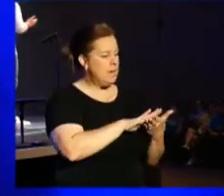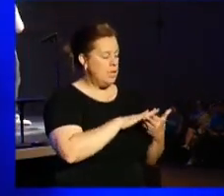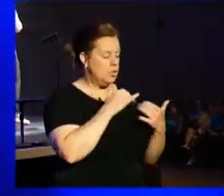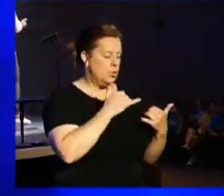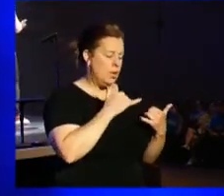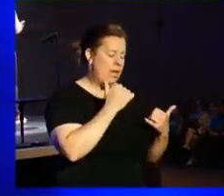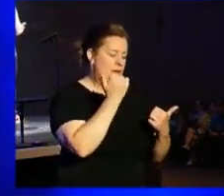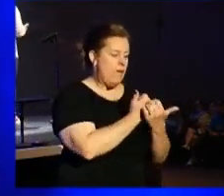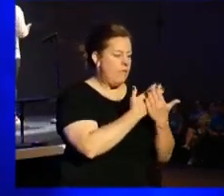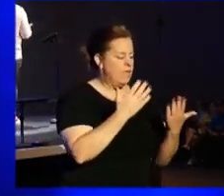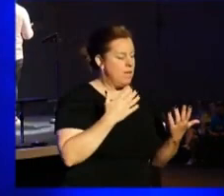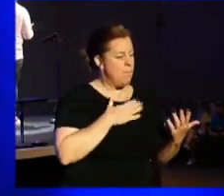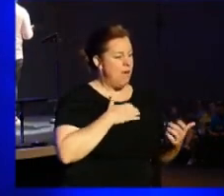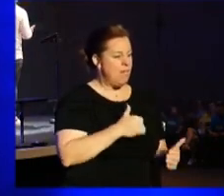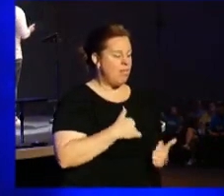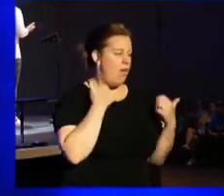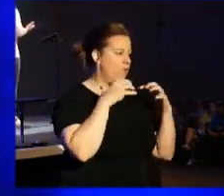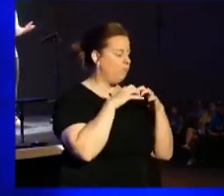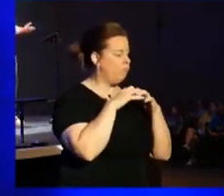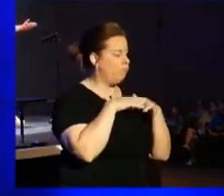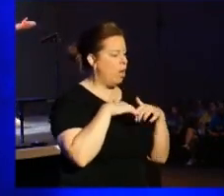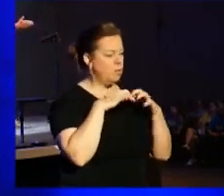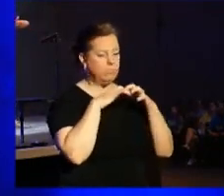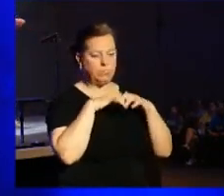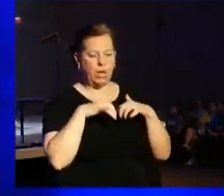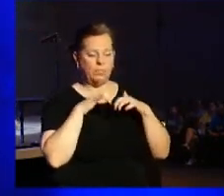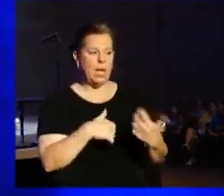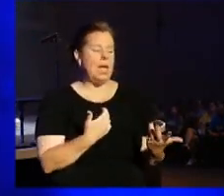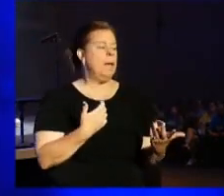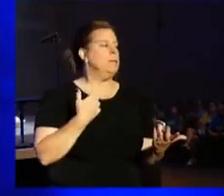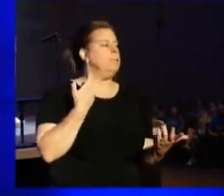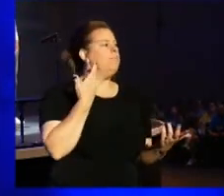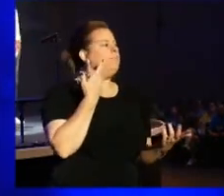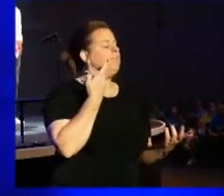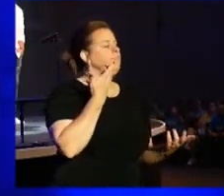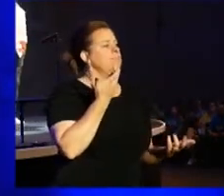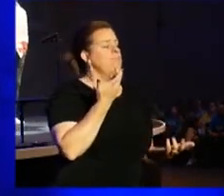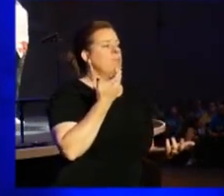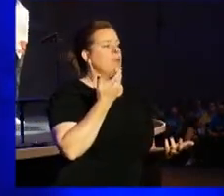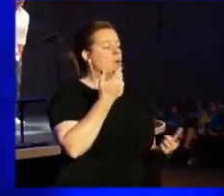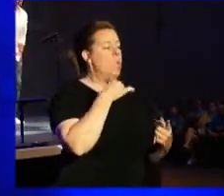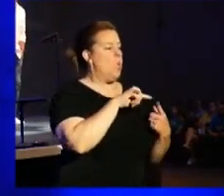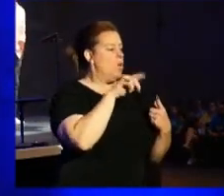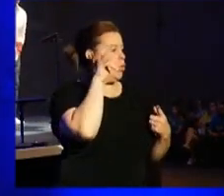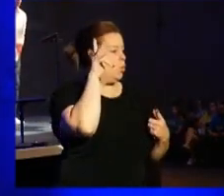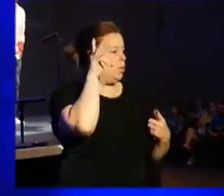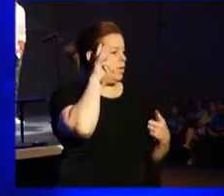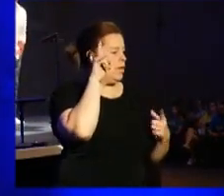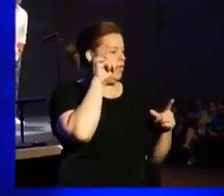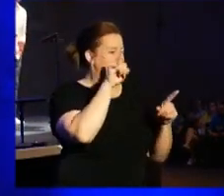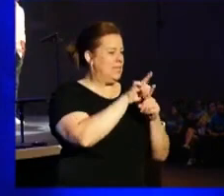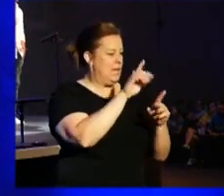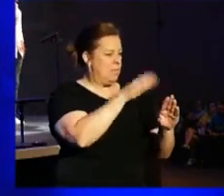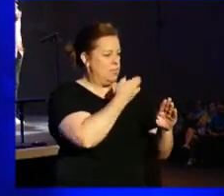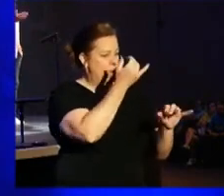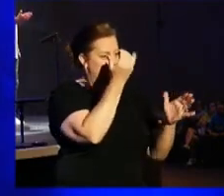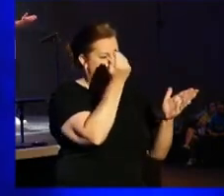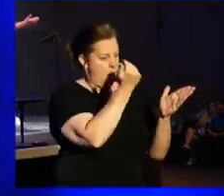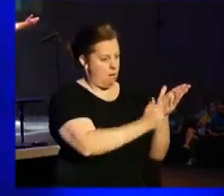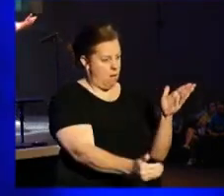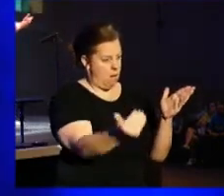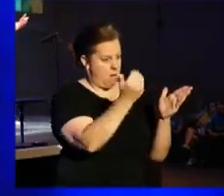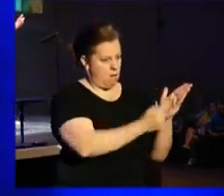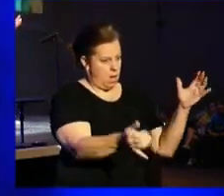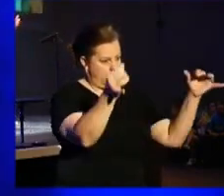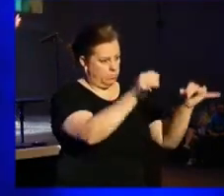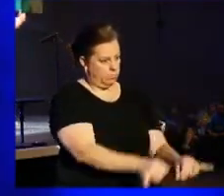life seems to be falling apart, on those days where you hear the same song over and over and over again, and everybody